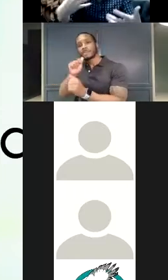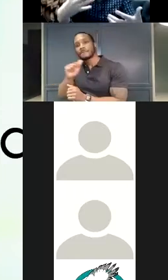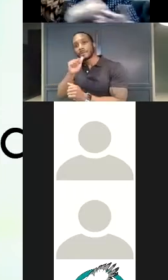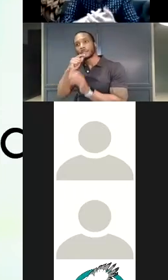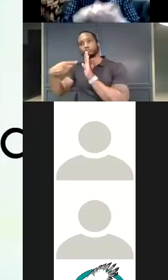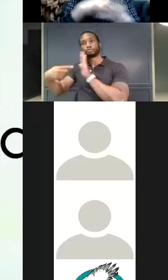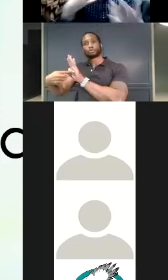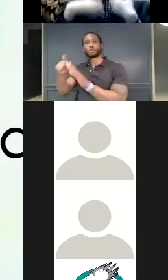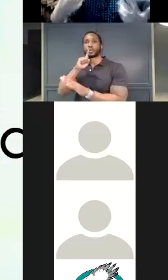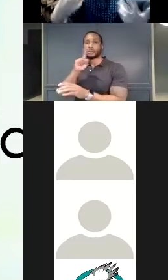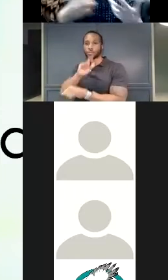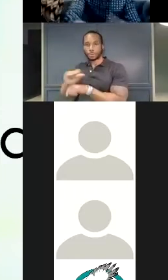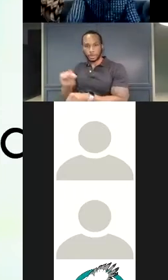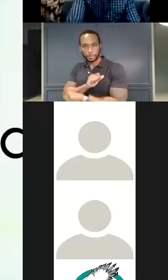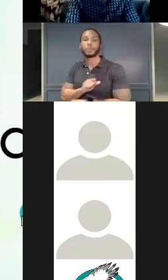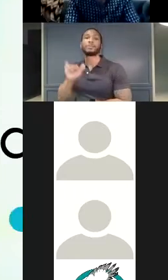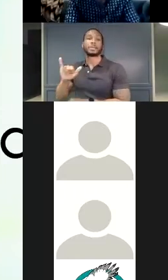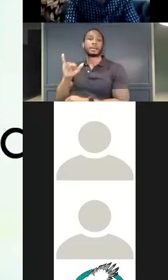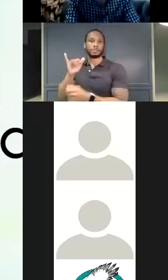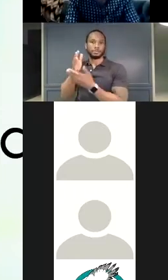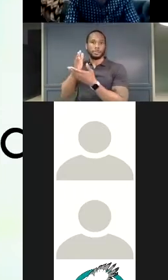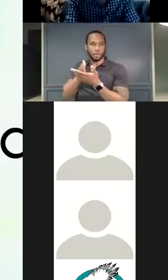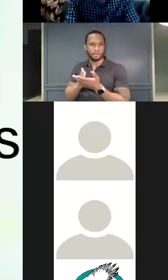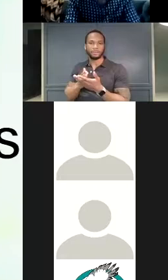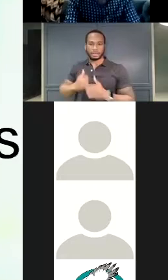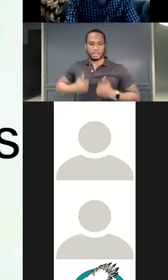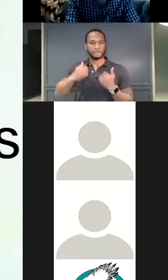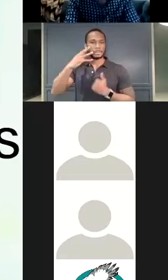real, right? And that is part of folks' lived experience.